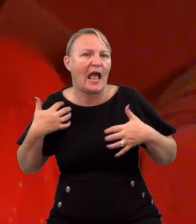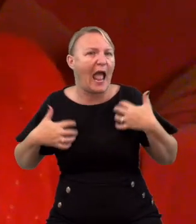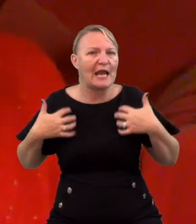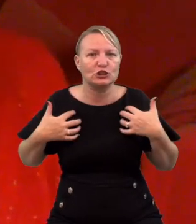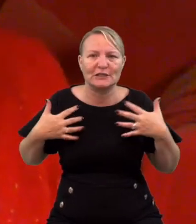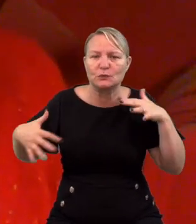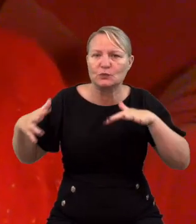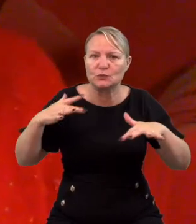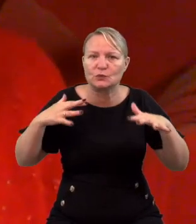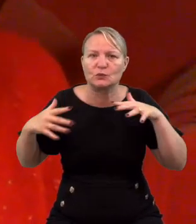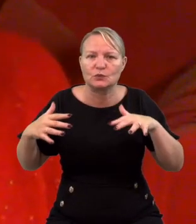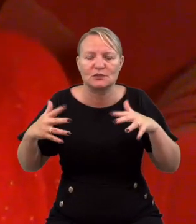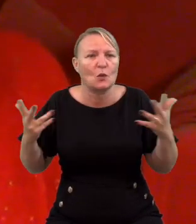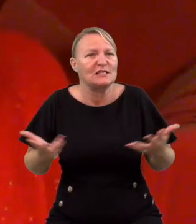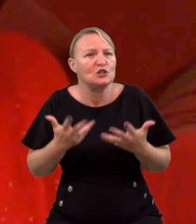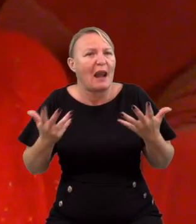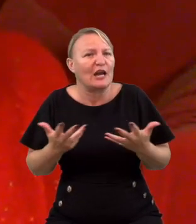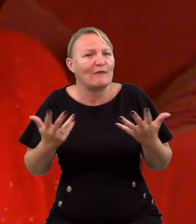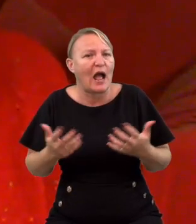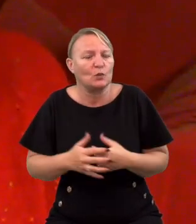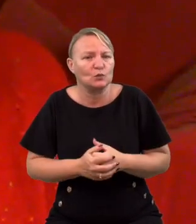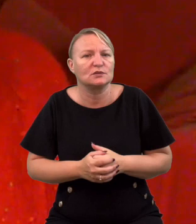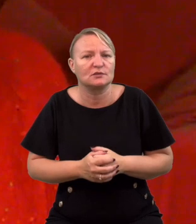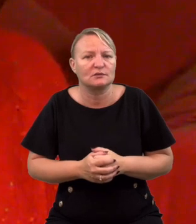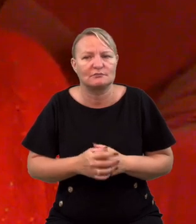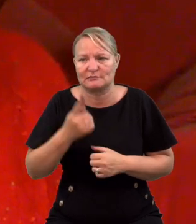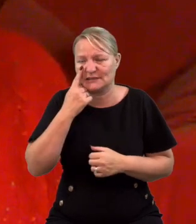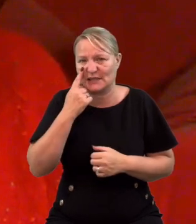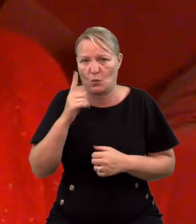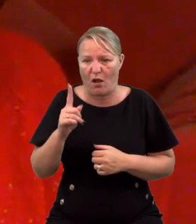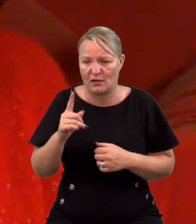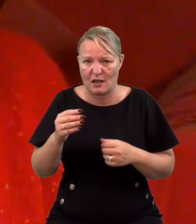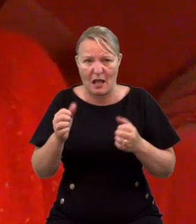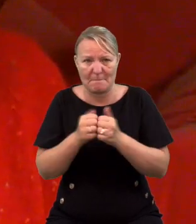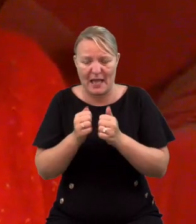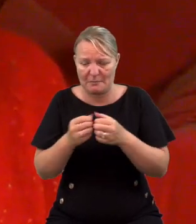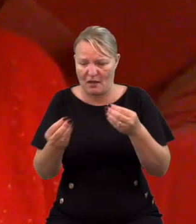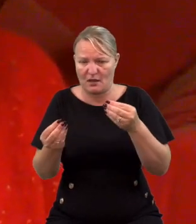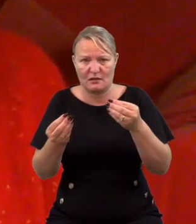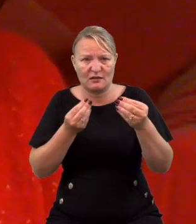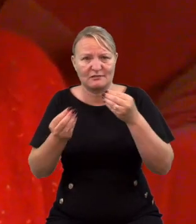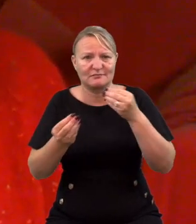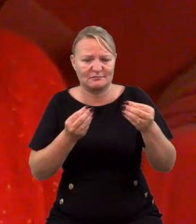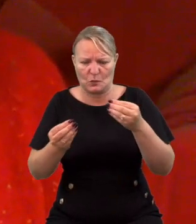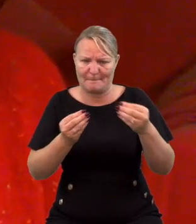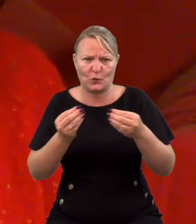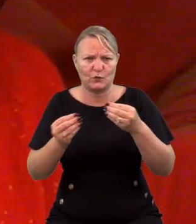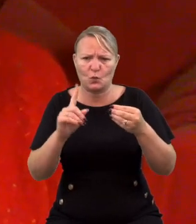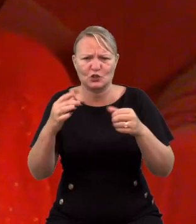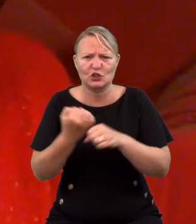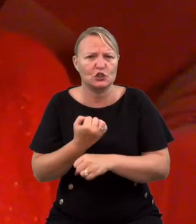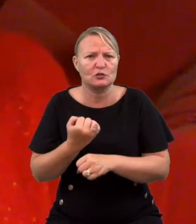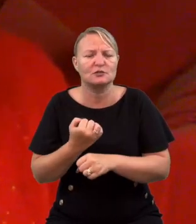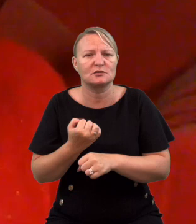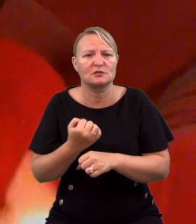feeling, something like that. Just playing with materials is really wonderful. See what a piece of paper can do if it's moved. See what